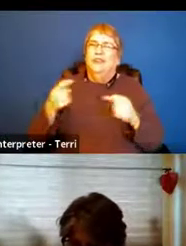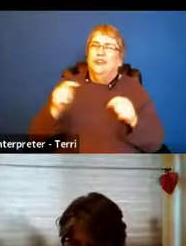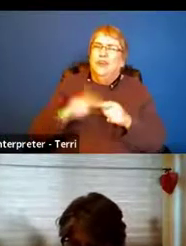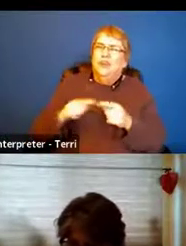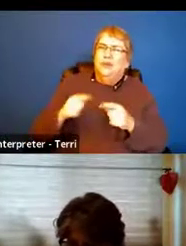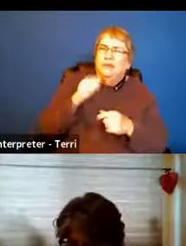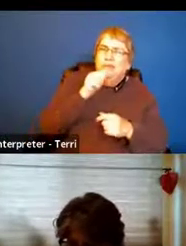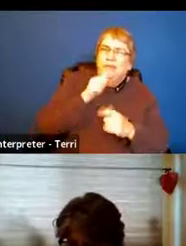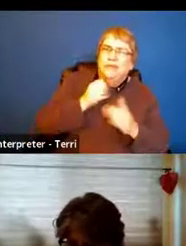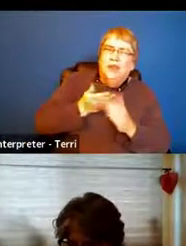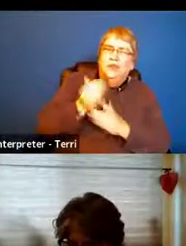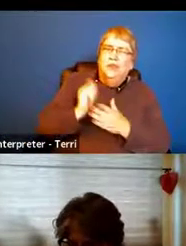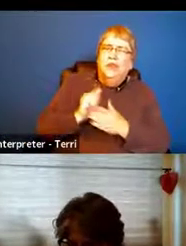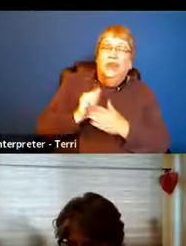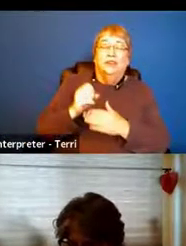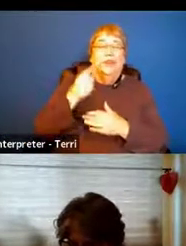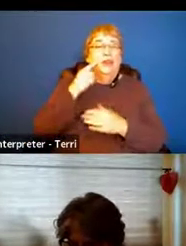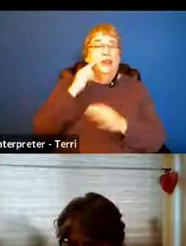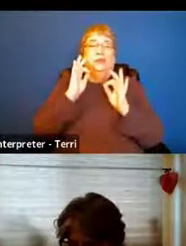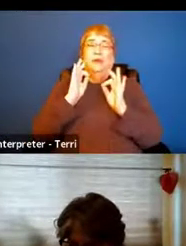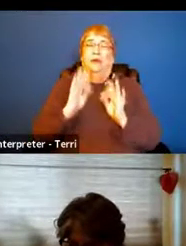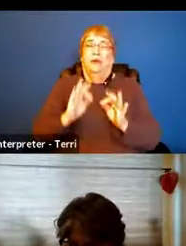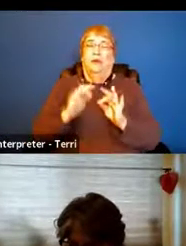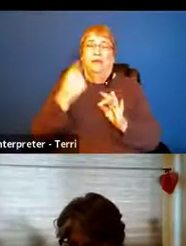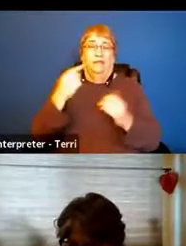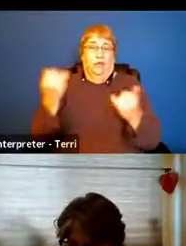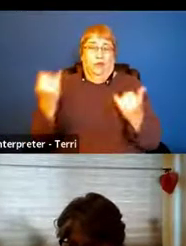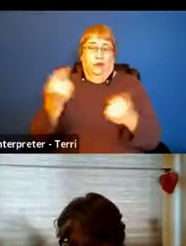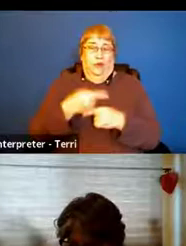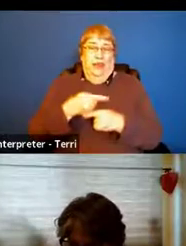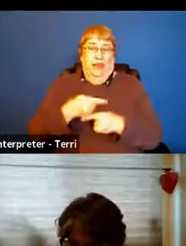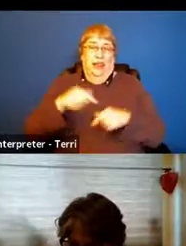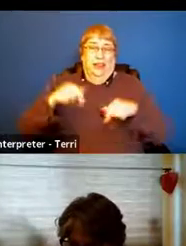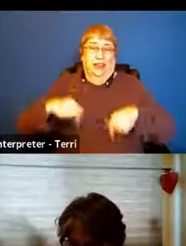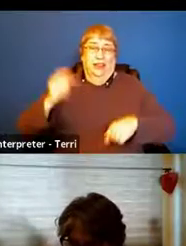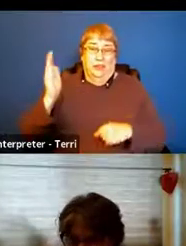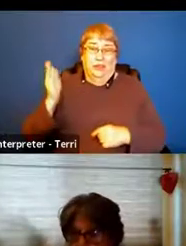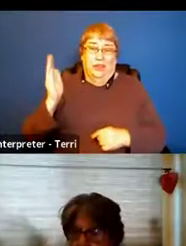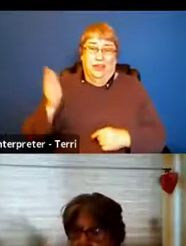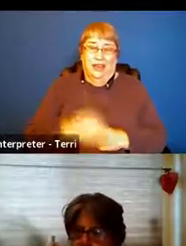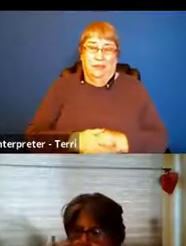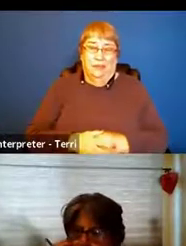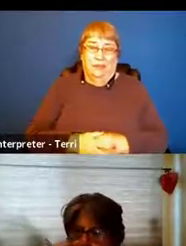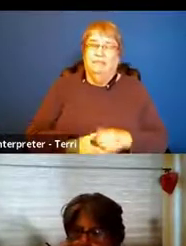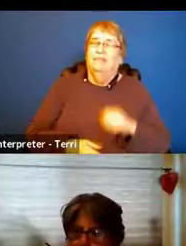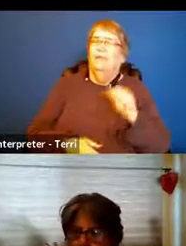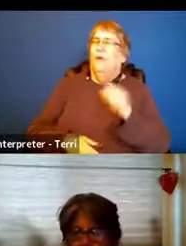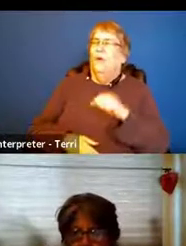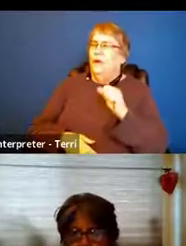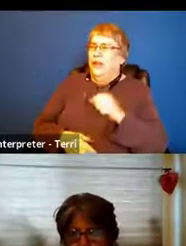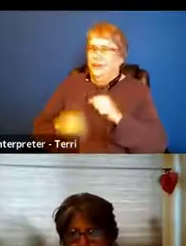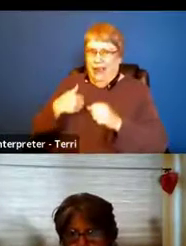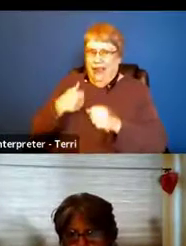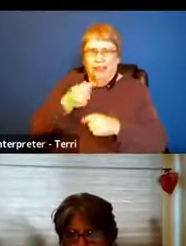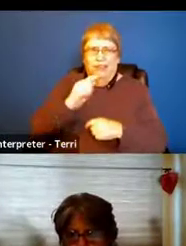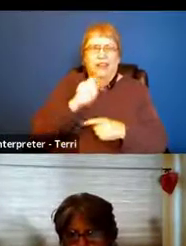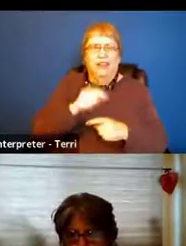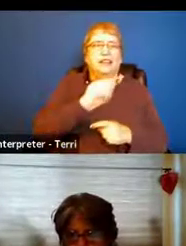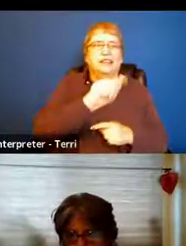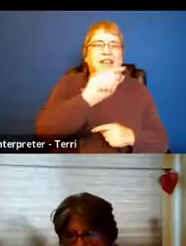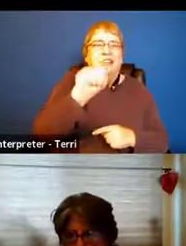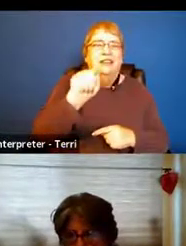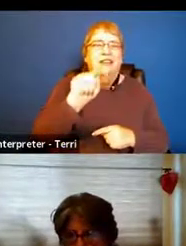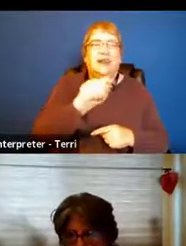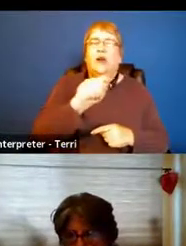and well-timed for this talk today. Absolutely. So, you know, there's a number of things on this slide, and we're just going to kind of touch